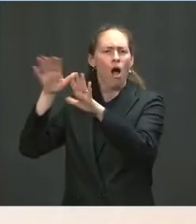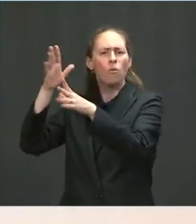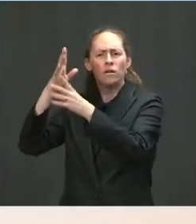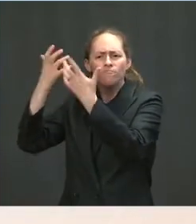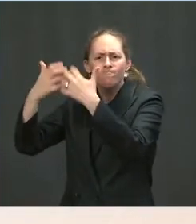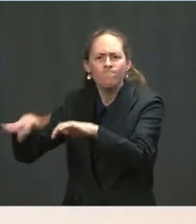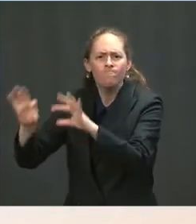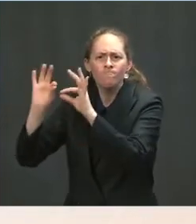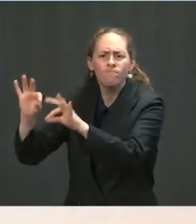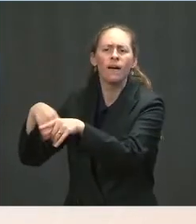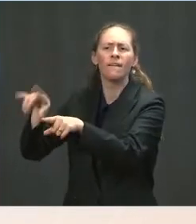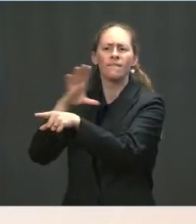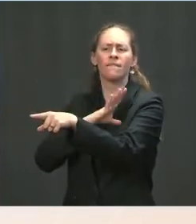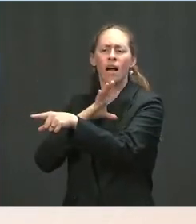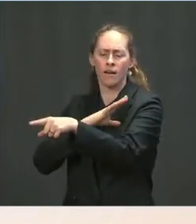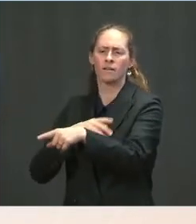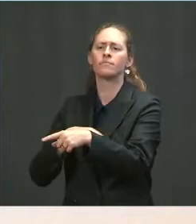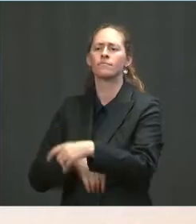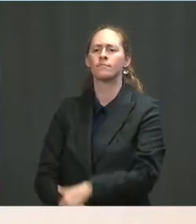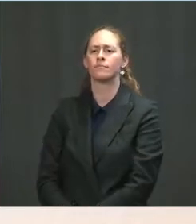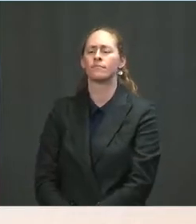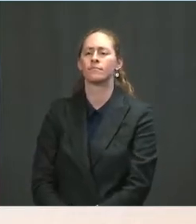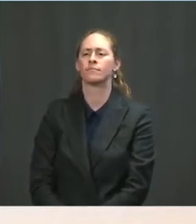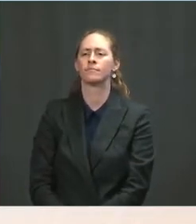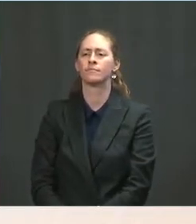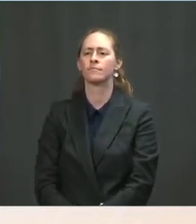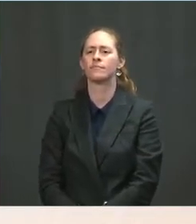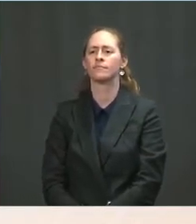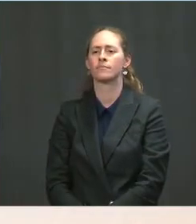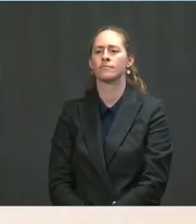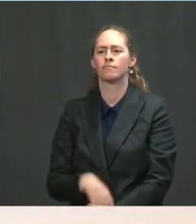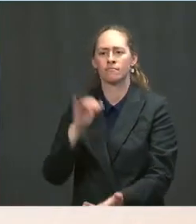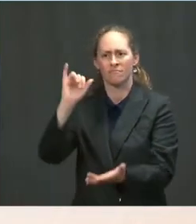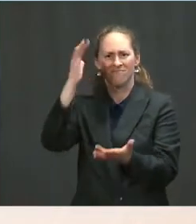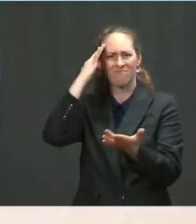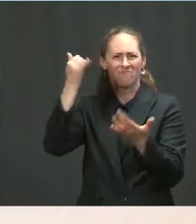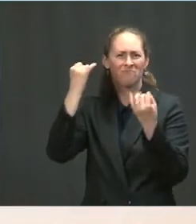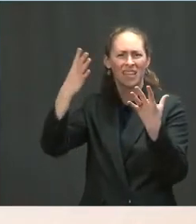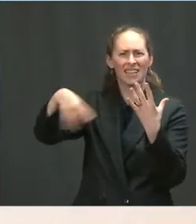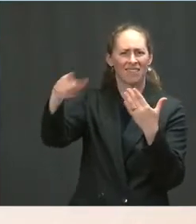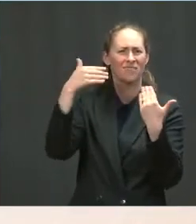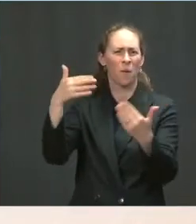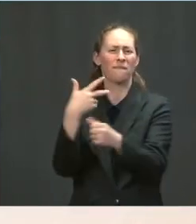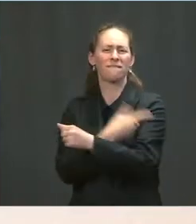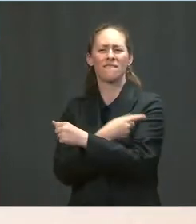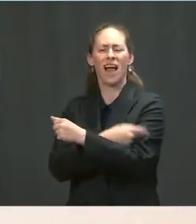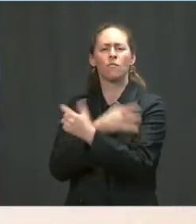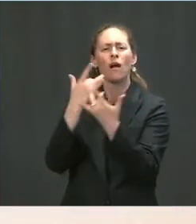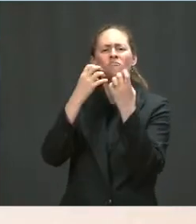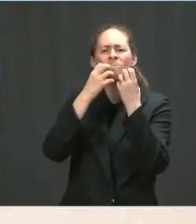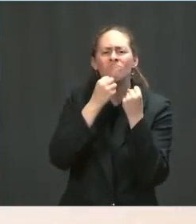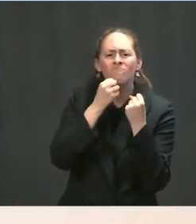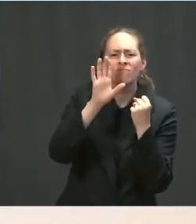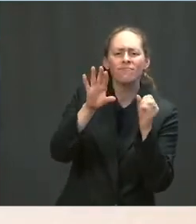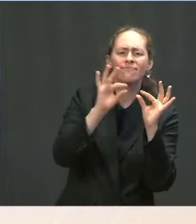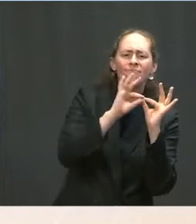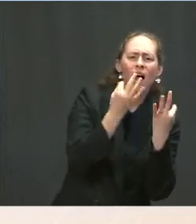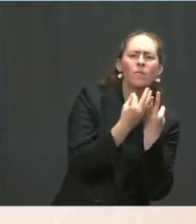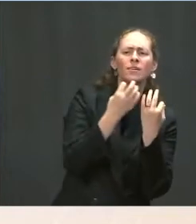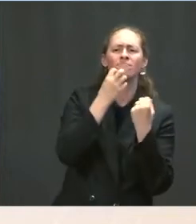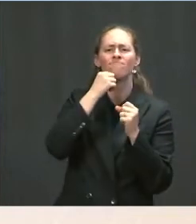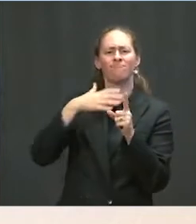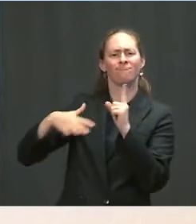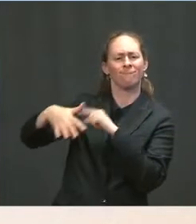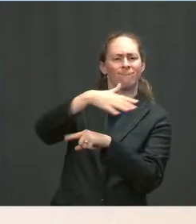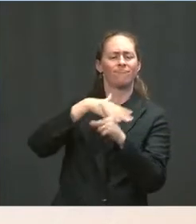anything, should be one of the main reasons people get vaccinated, to make sure they take care of their families and their community. Has the White House reviewed